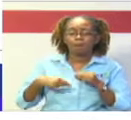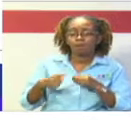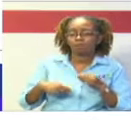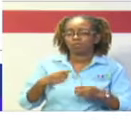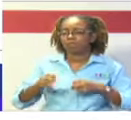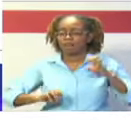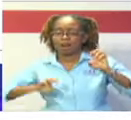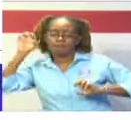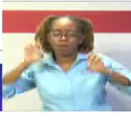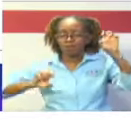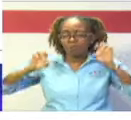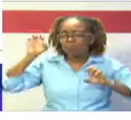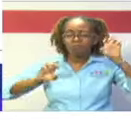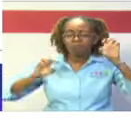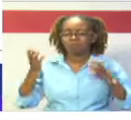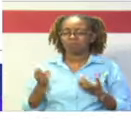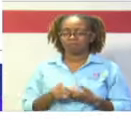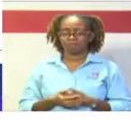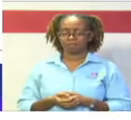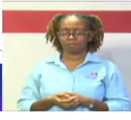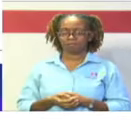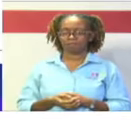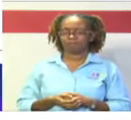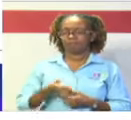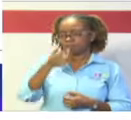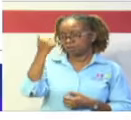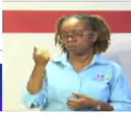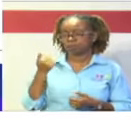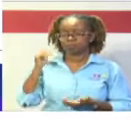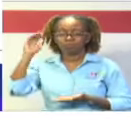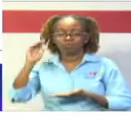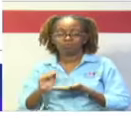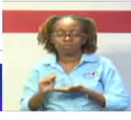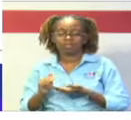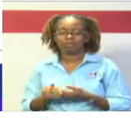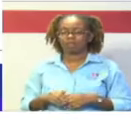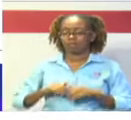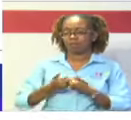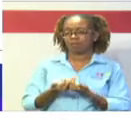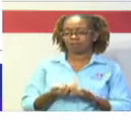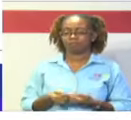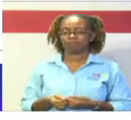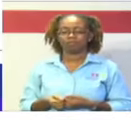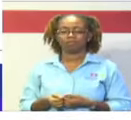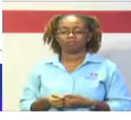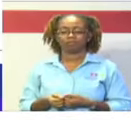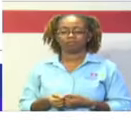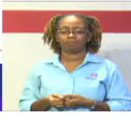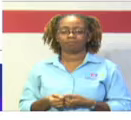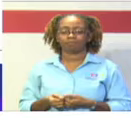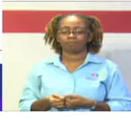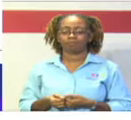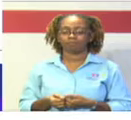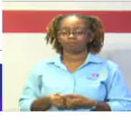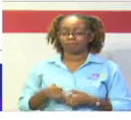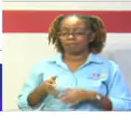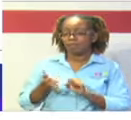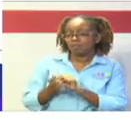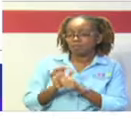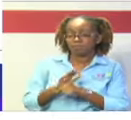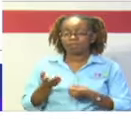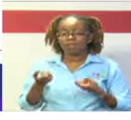be impacting, or lack of it impacting, the impact of the coronavirus. Is there an update